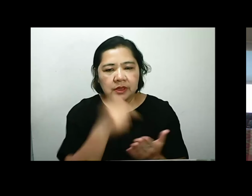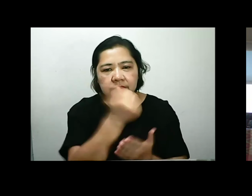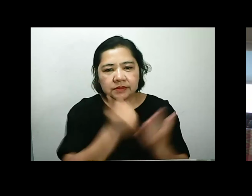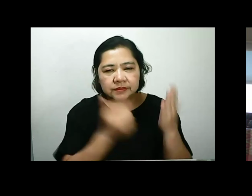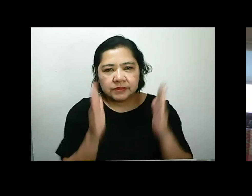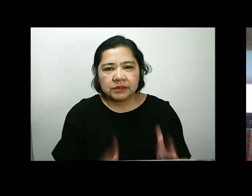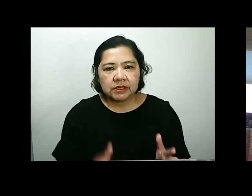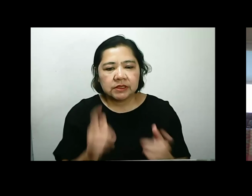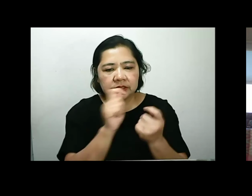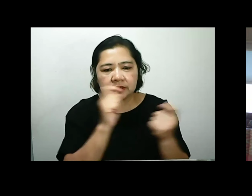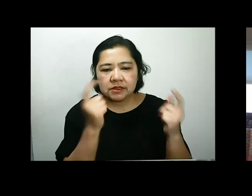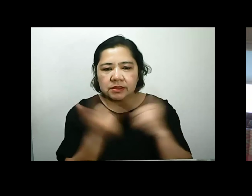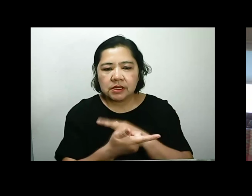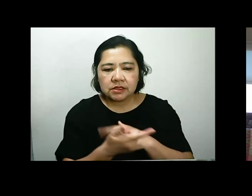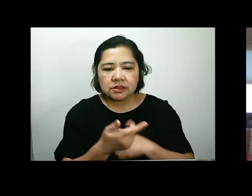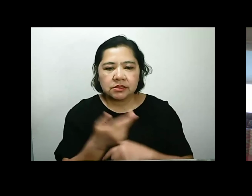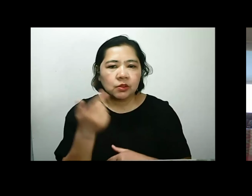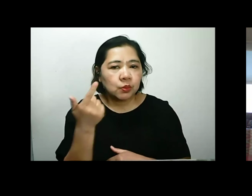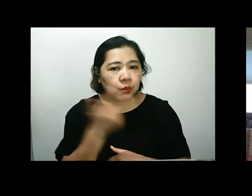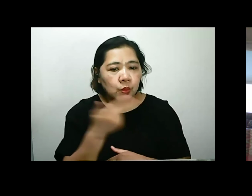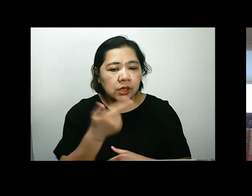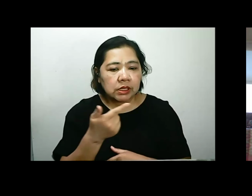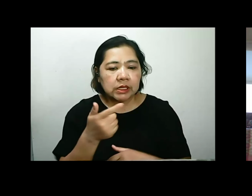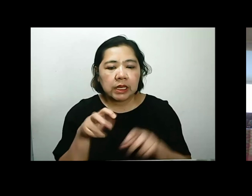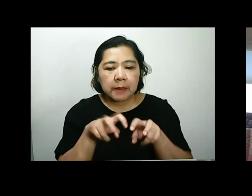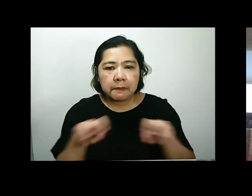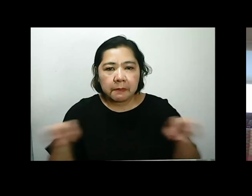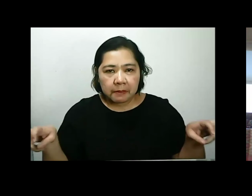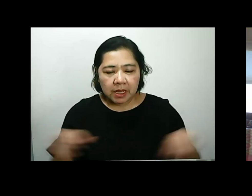translated into 20 panels. Why is Metro Manila